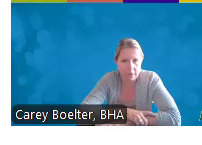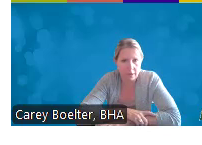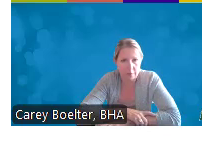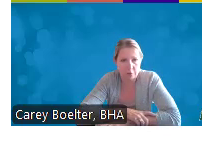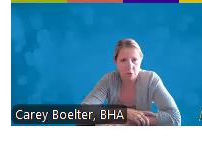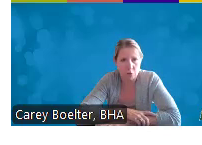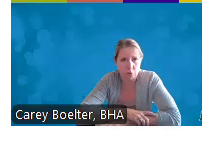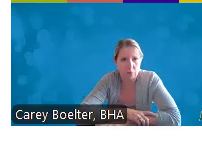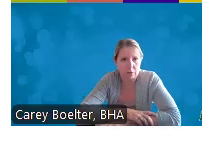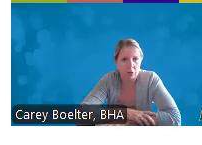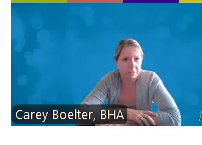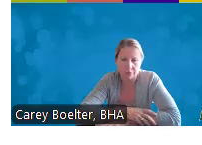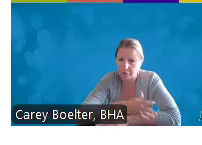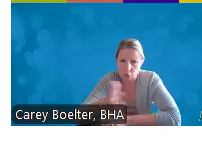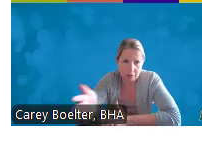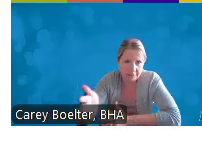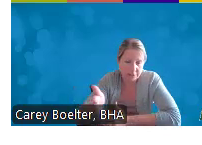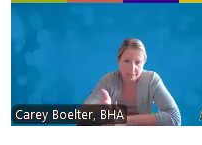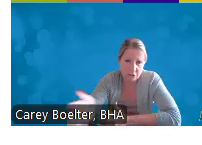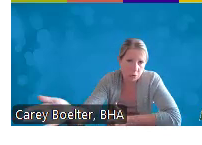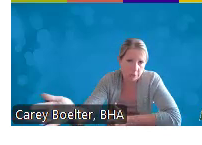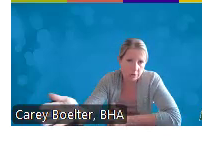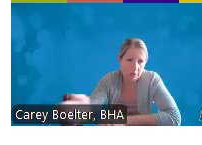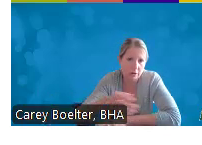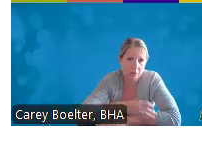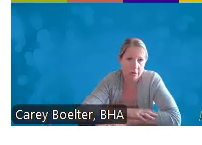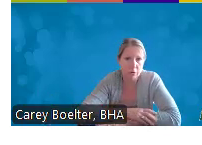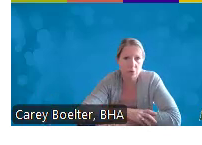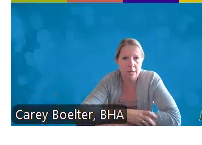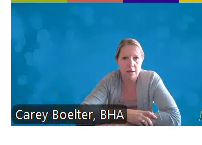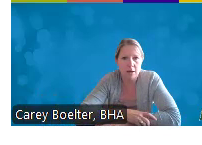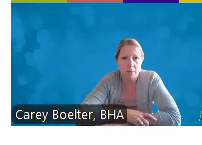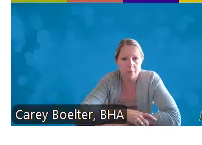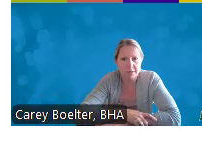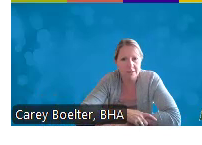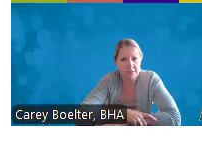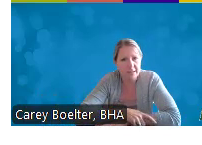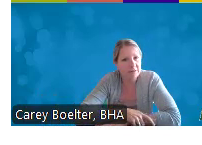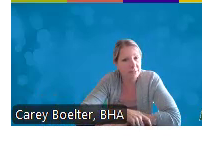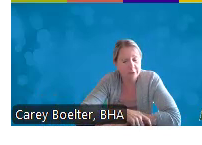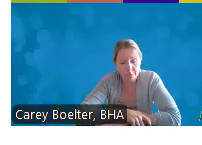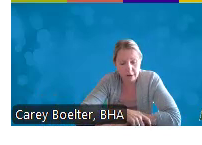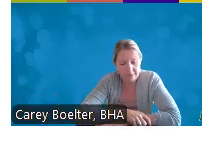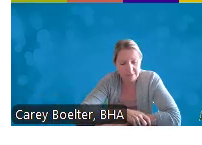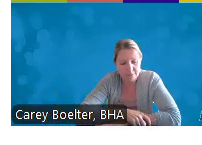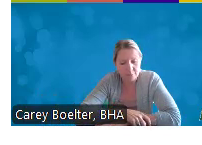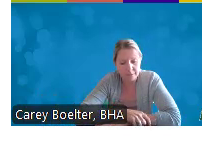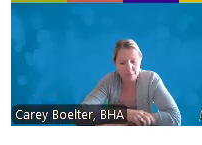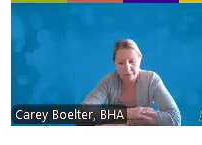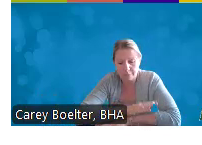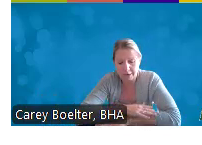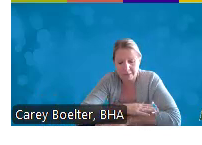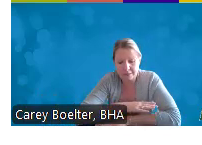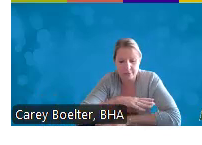effective. So we looked at the full crisis continuum here in Colorado, our processes, evidence-based practices, and